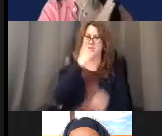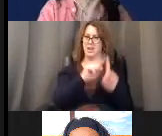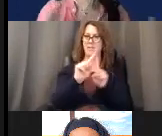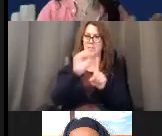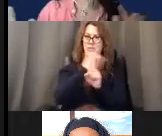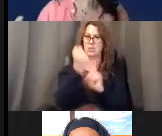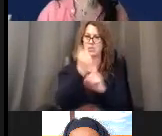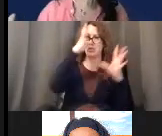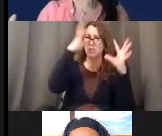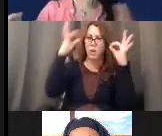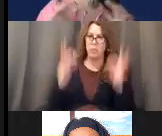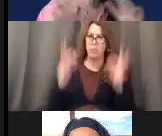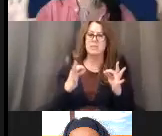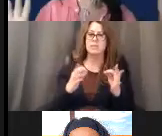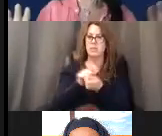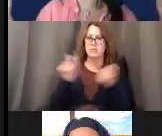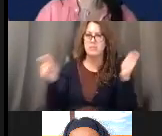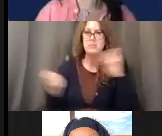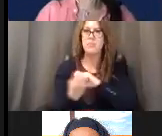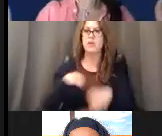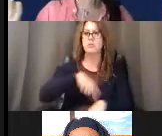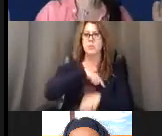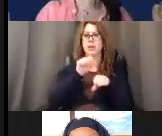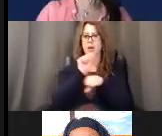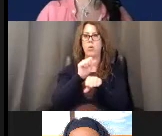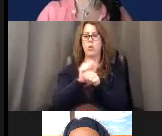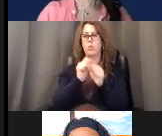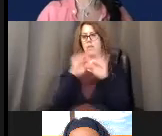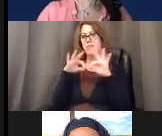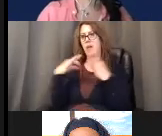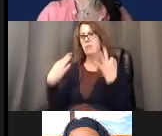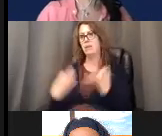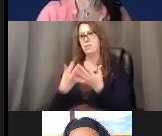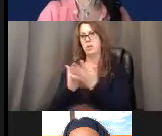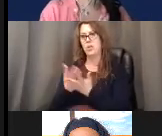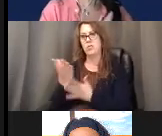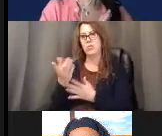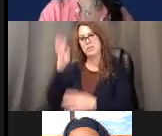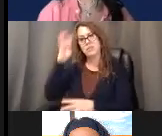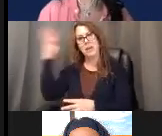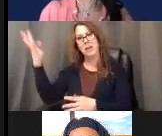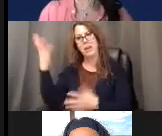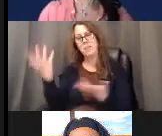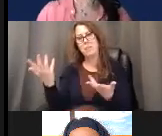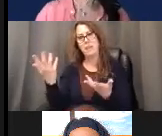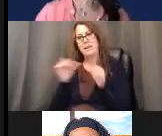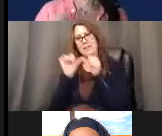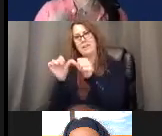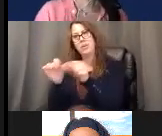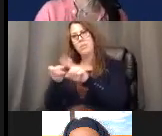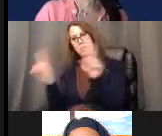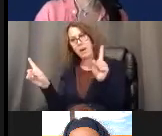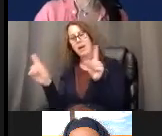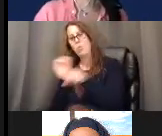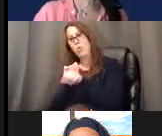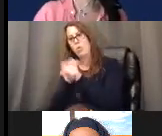family through these fictitious kind of continuums that we create, right? But to be with them through that, because